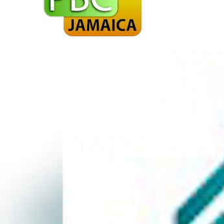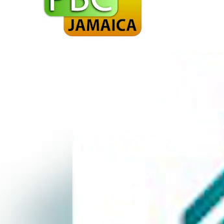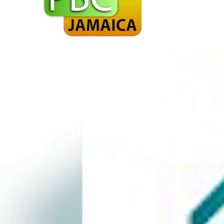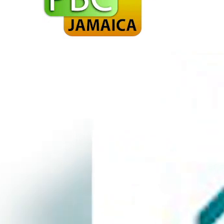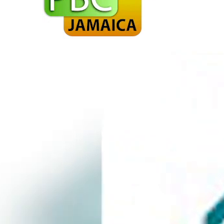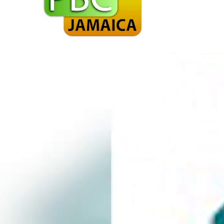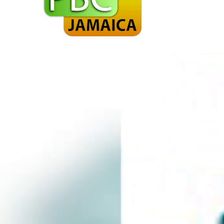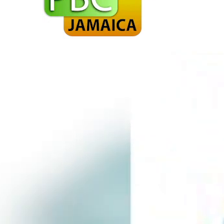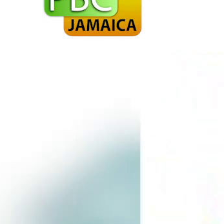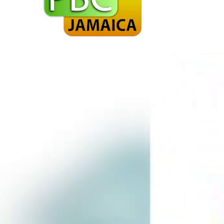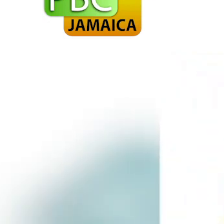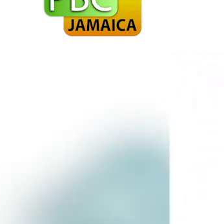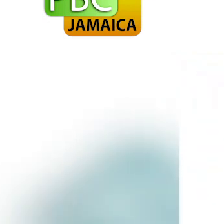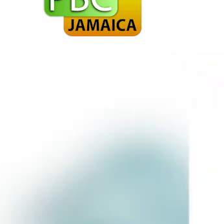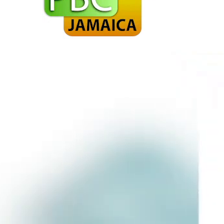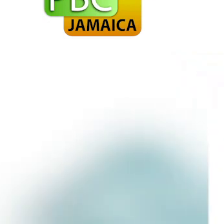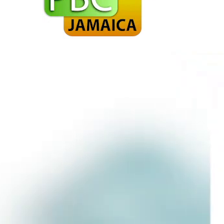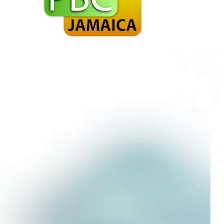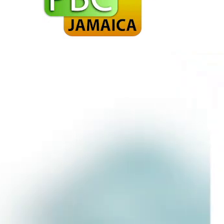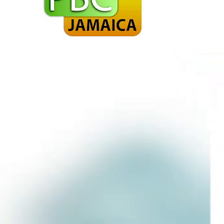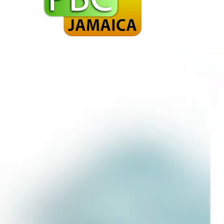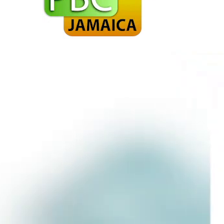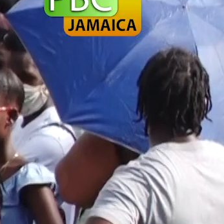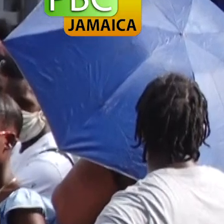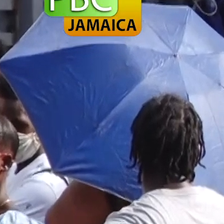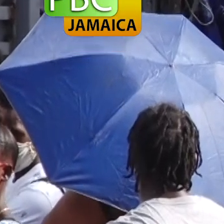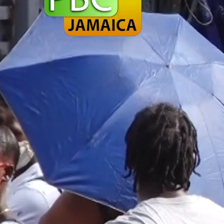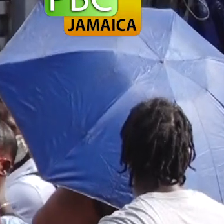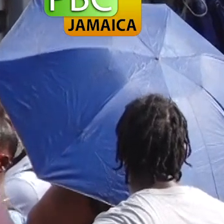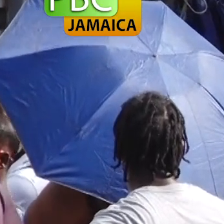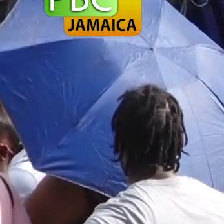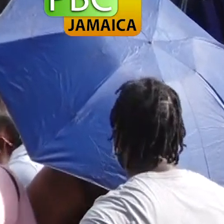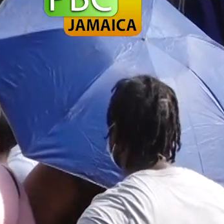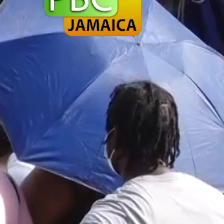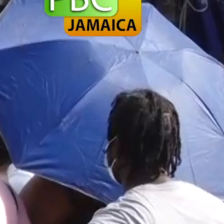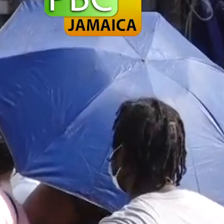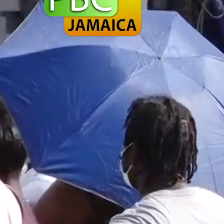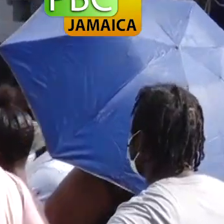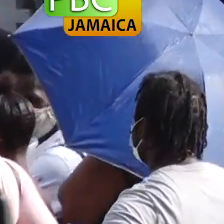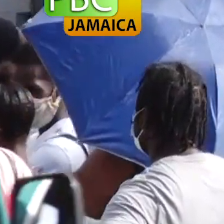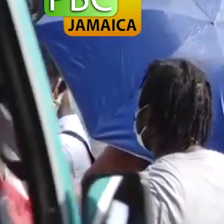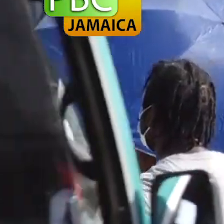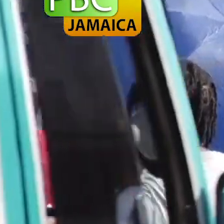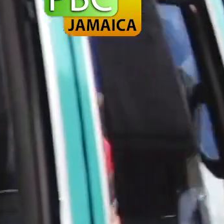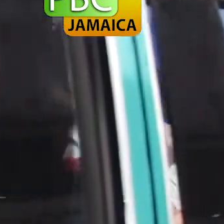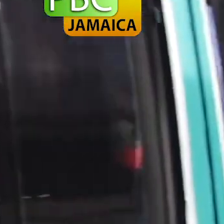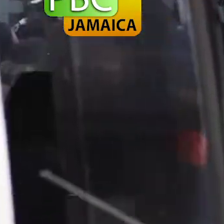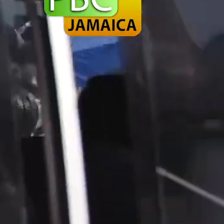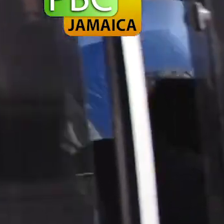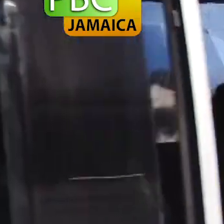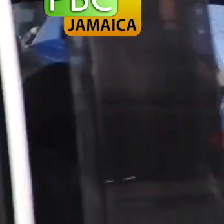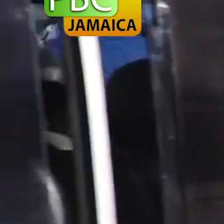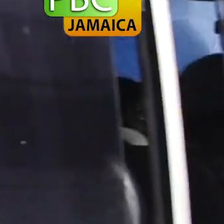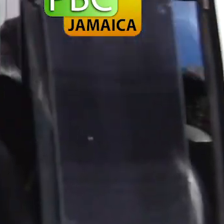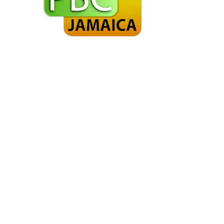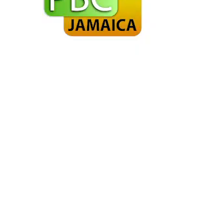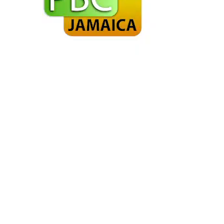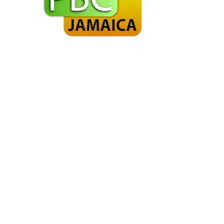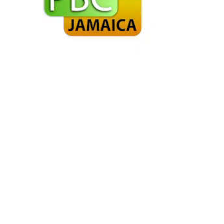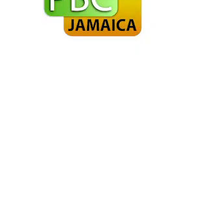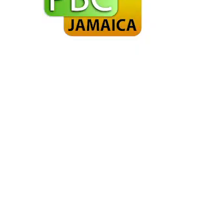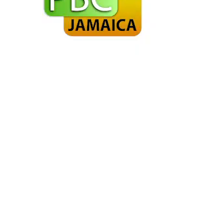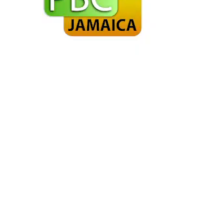of Jamaica based on consumption expenditure data collected through the Jamaica Survey of Living Conditions conducted annually by the